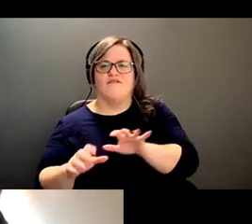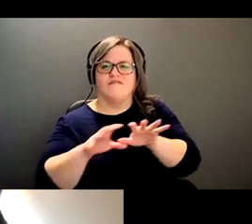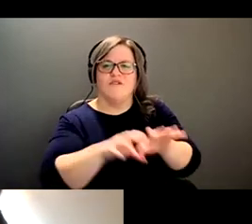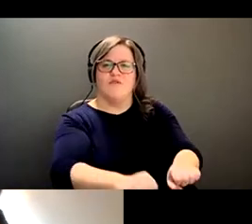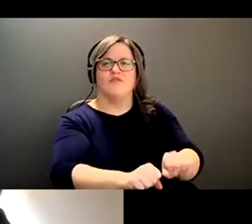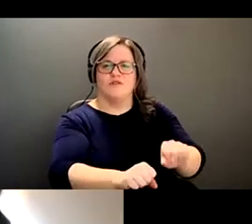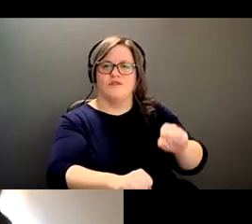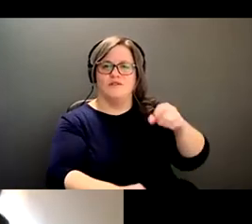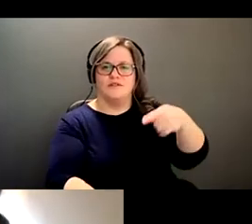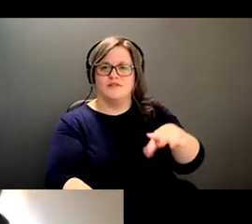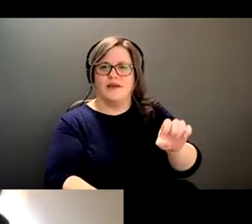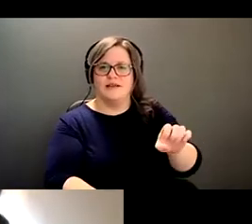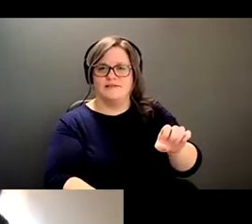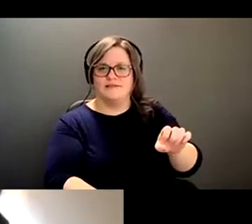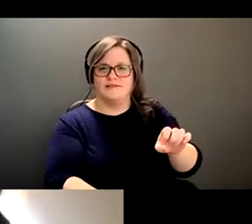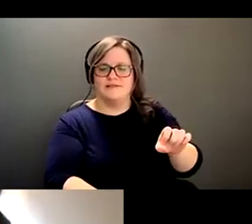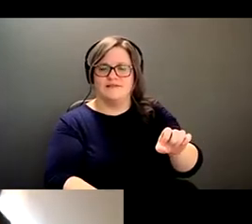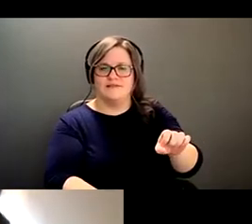for corporations.